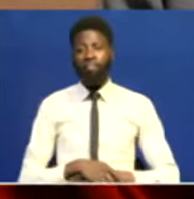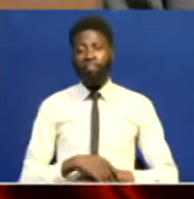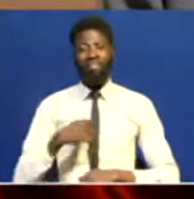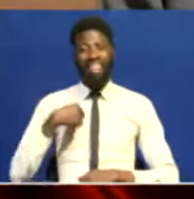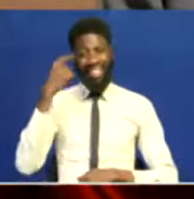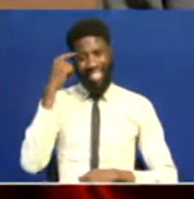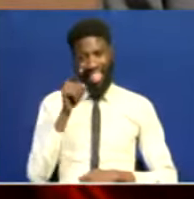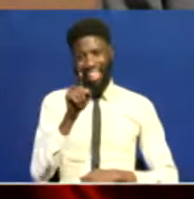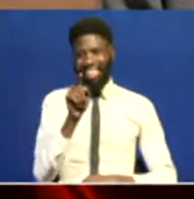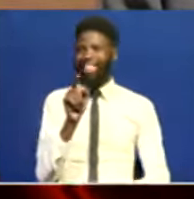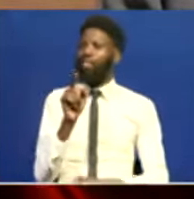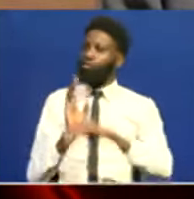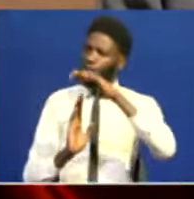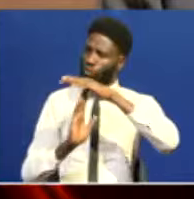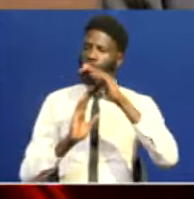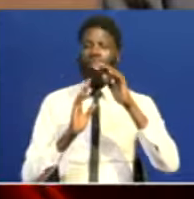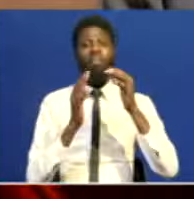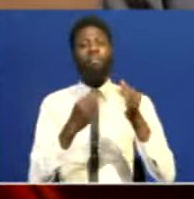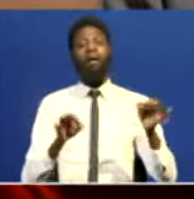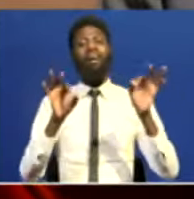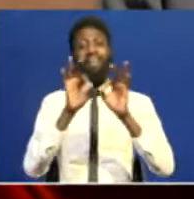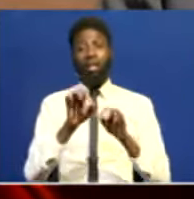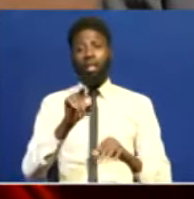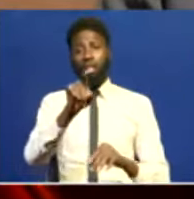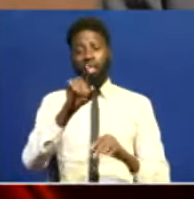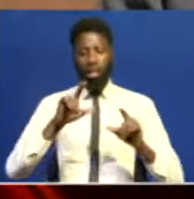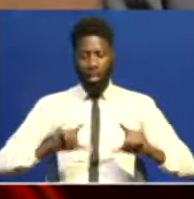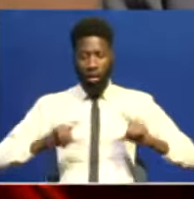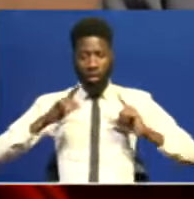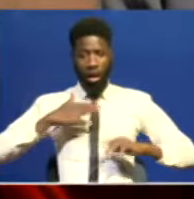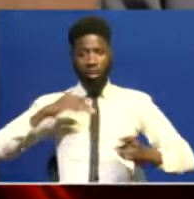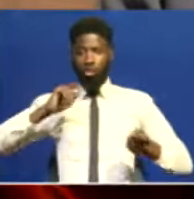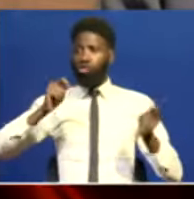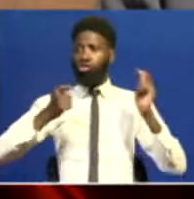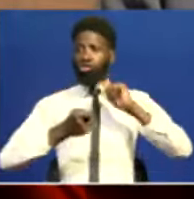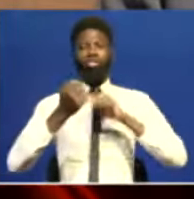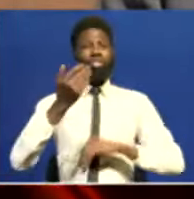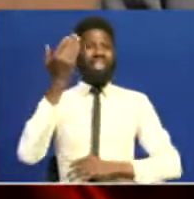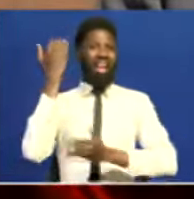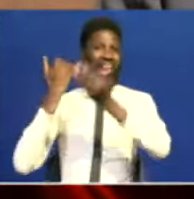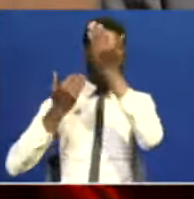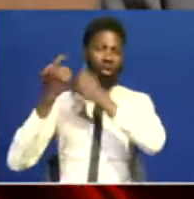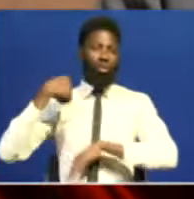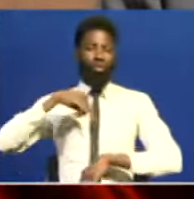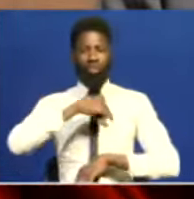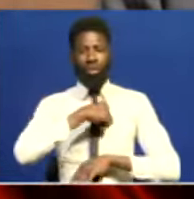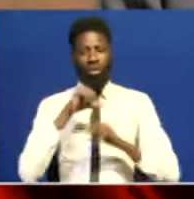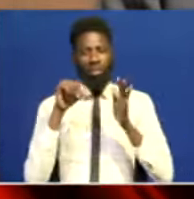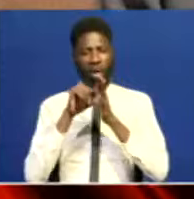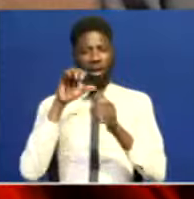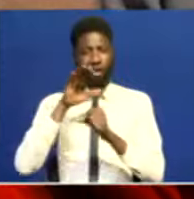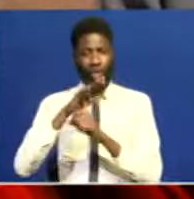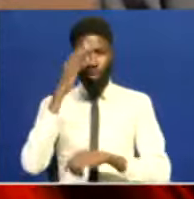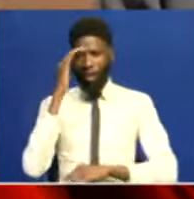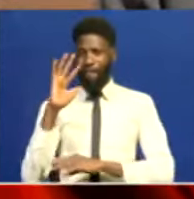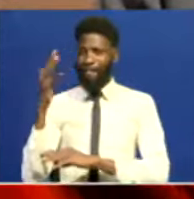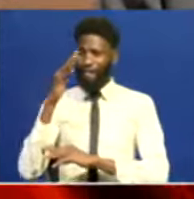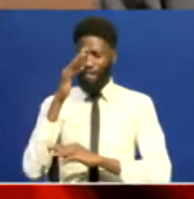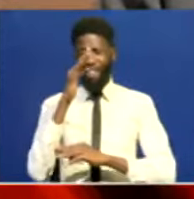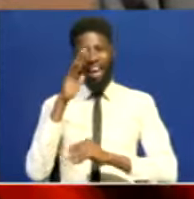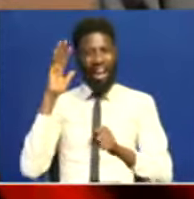number one key. And it definitely changed our lives because we were having serious problems when we had cut so much of the forest. And so we